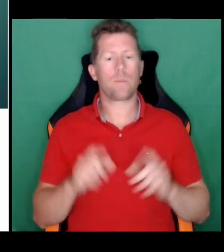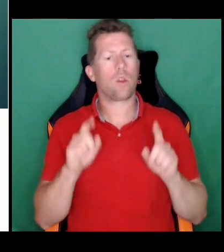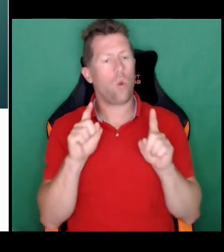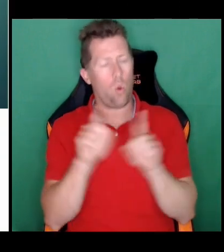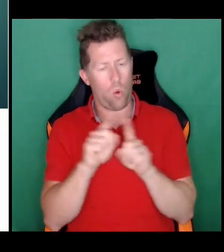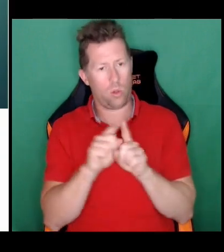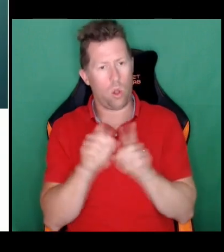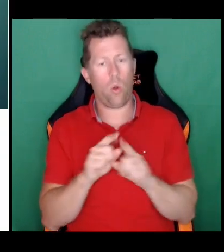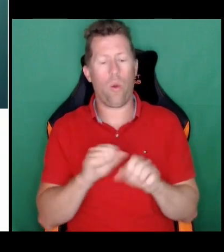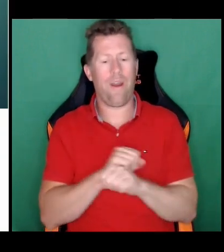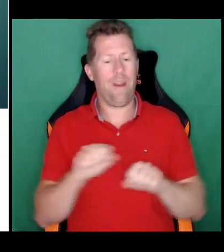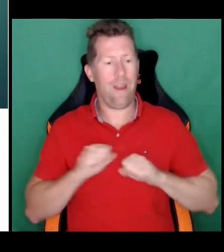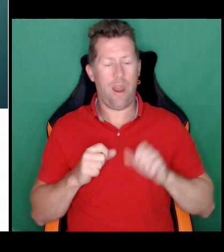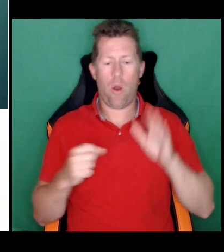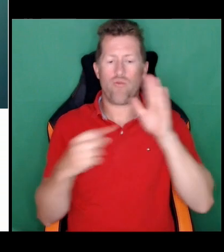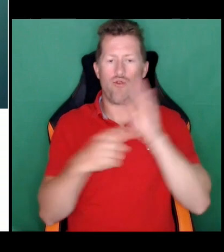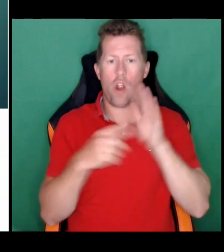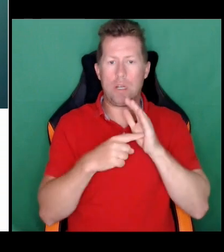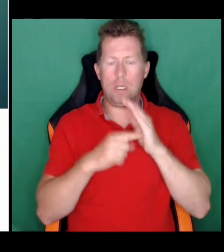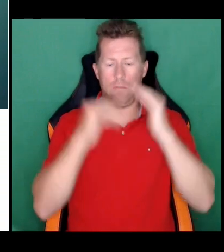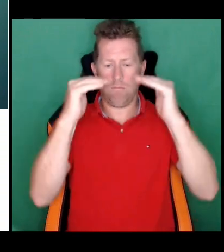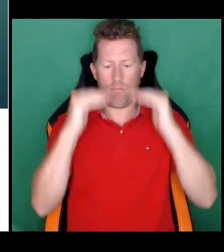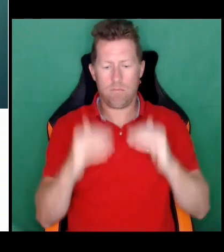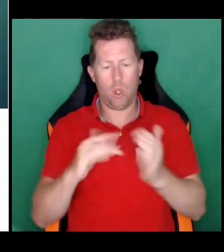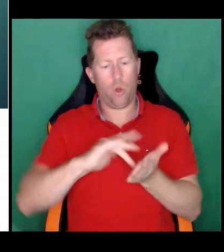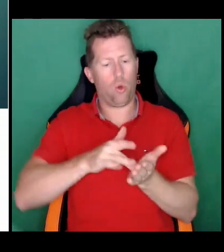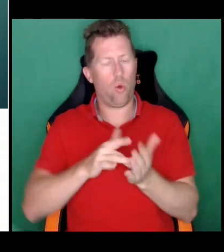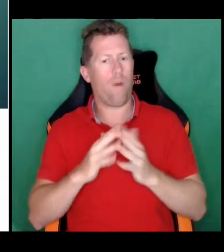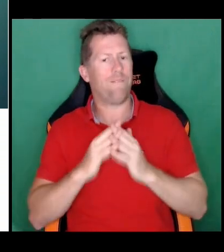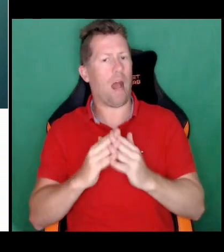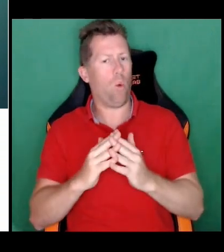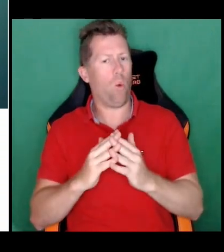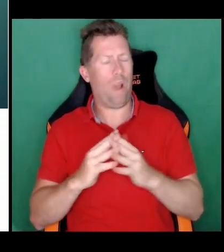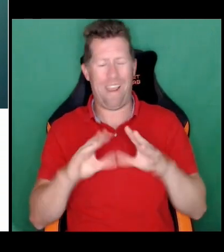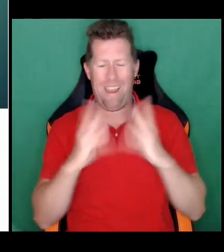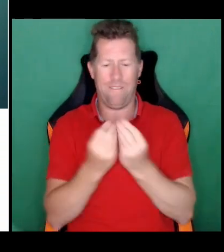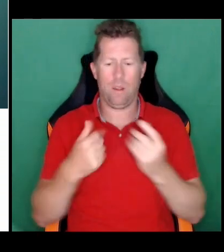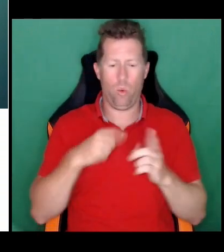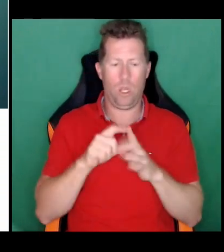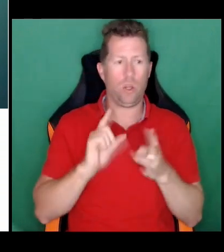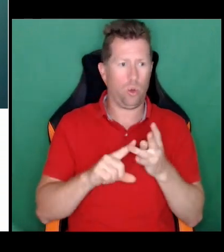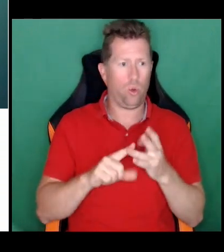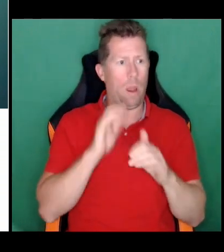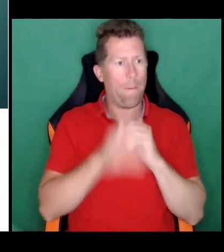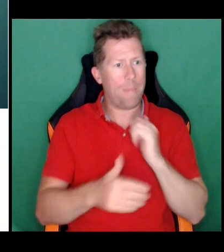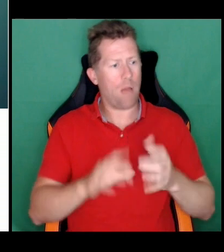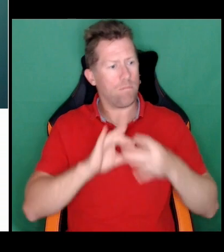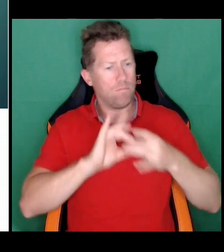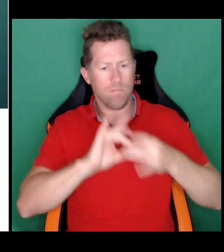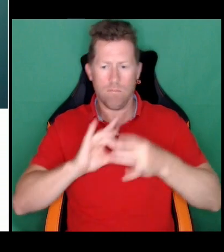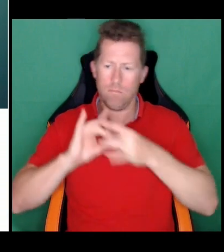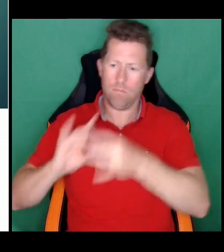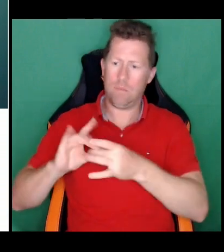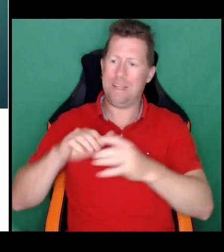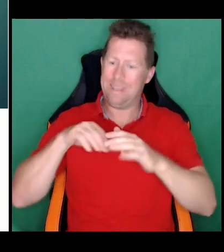finally, in terms of what we prioritise and our core values, for us, really everything we do is about meaningfully engaging with the